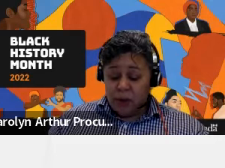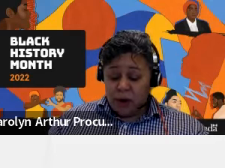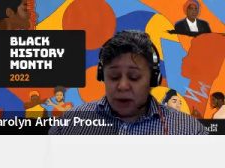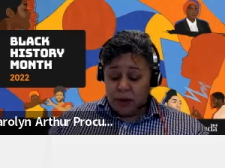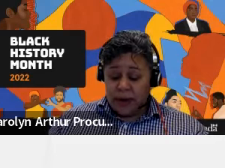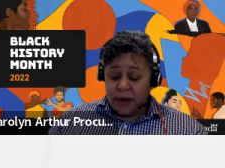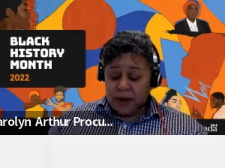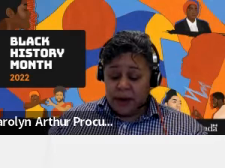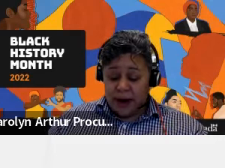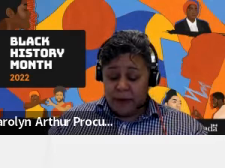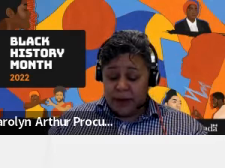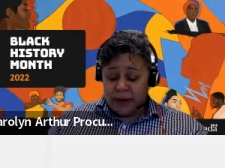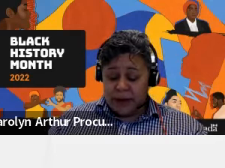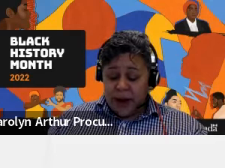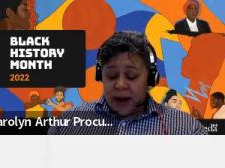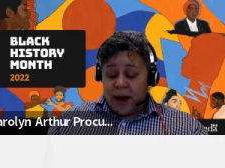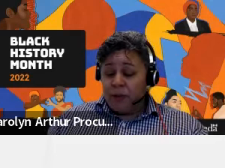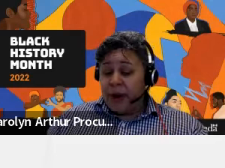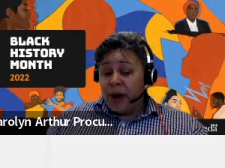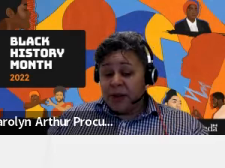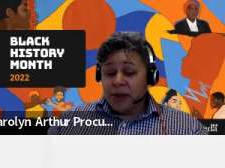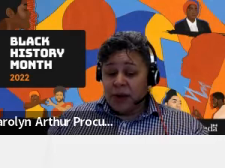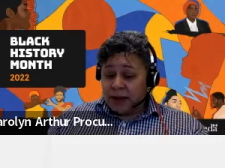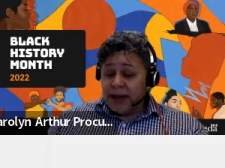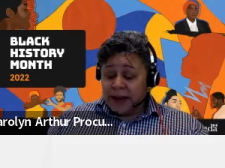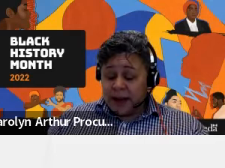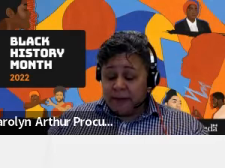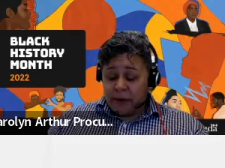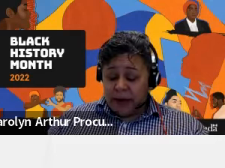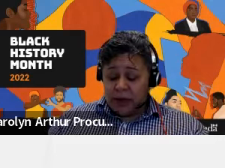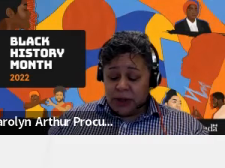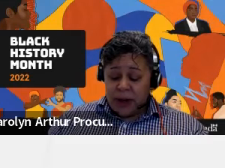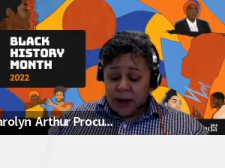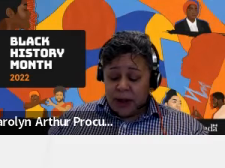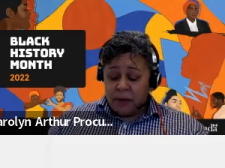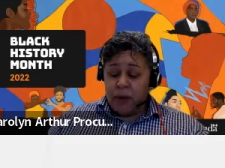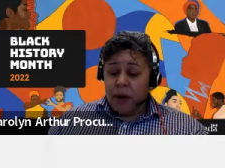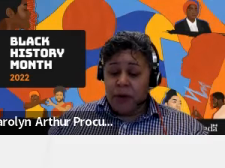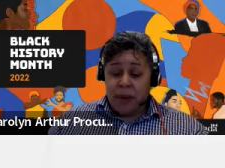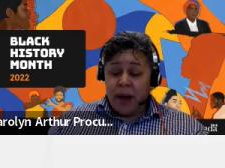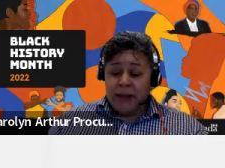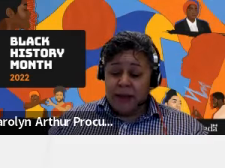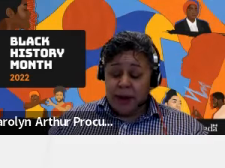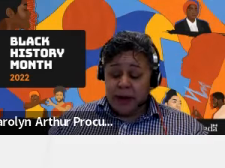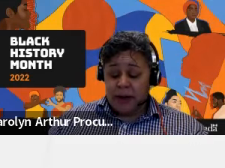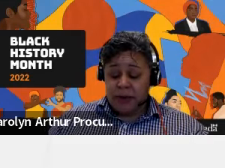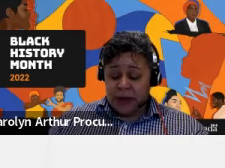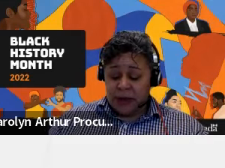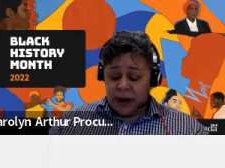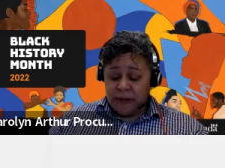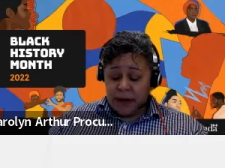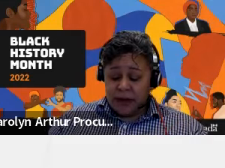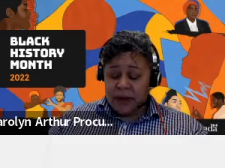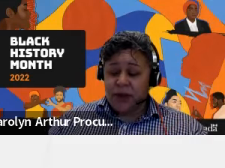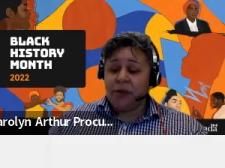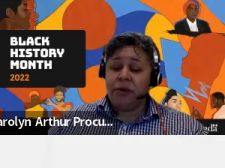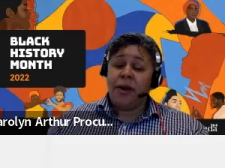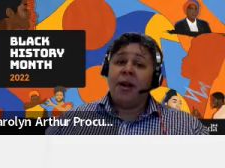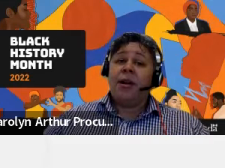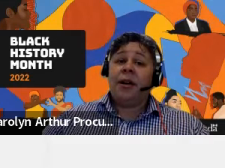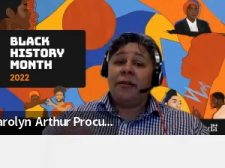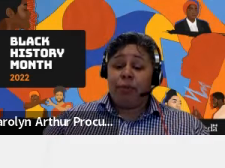doing work with the government. We also kind of take that information and we work with policymakers within the government